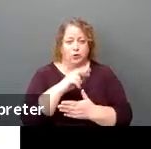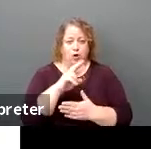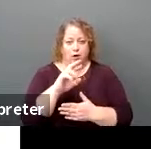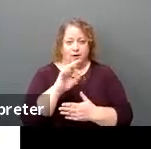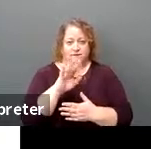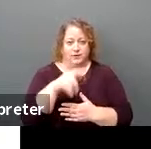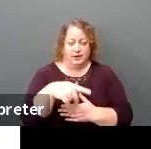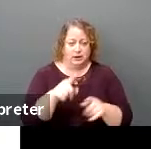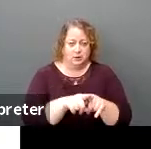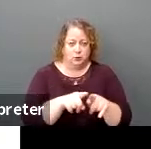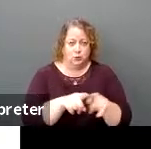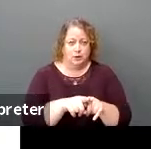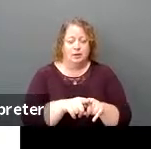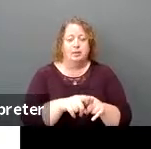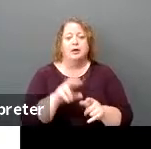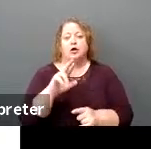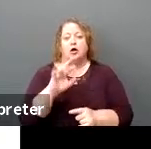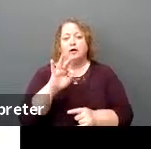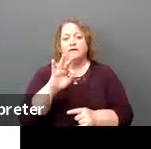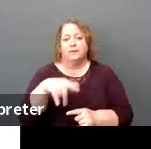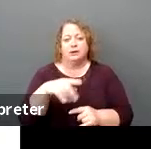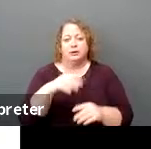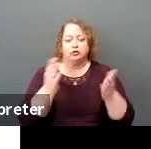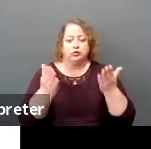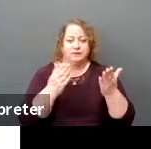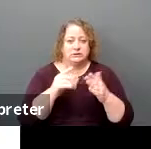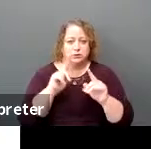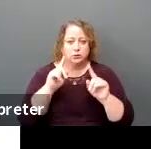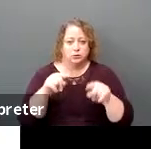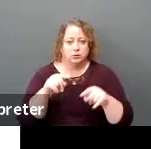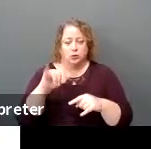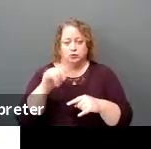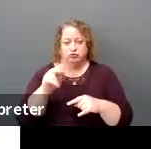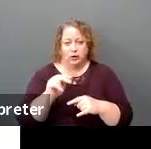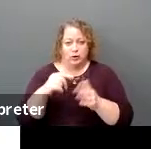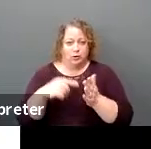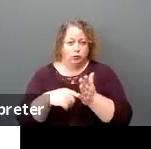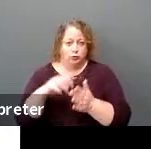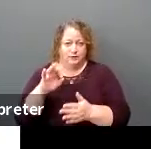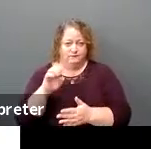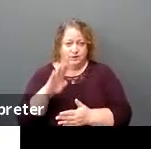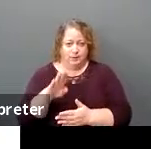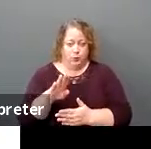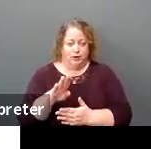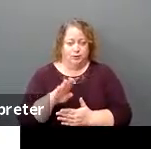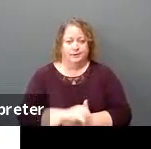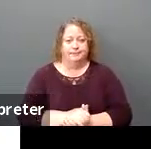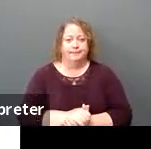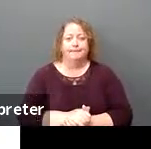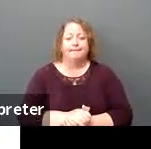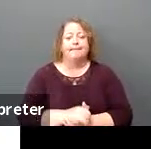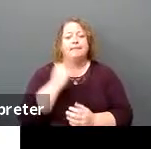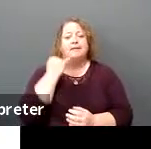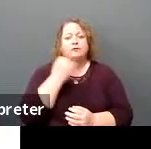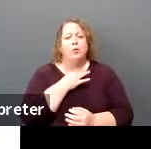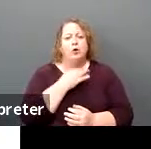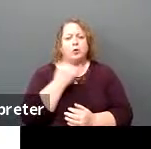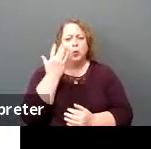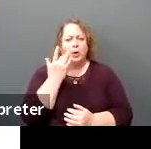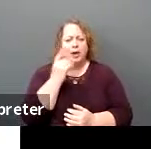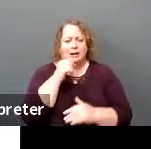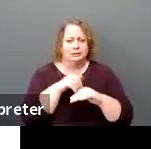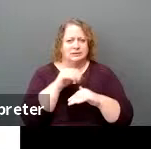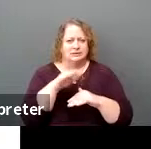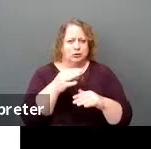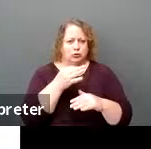well. And then RFP services will go out in January, and they'll be due in February. And if you're wondering why they wouldn't go